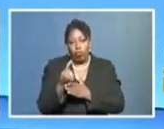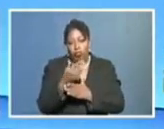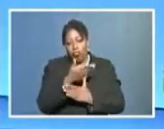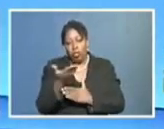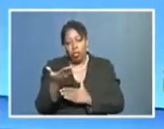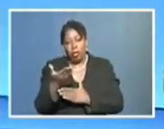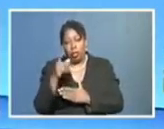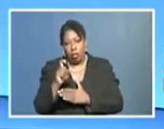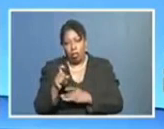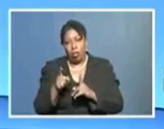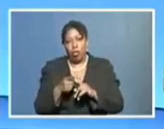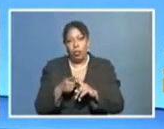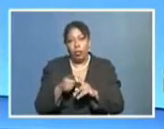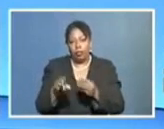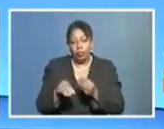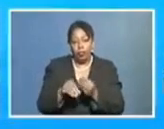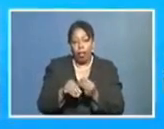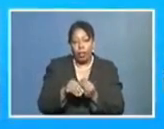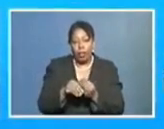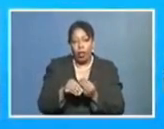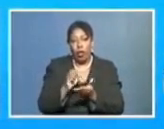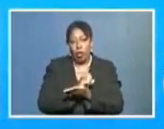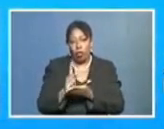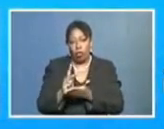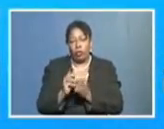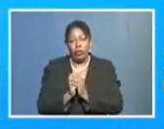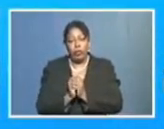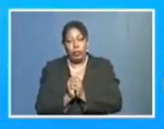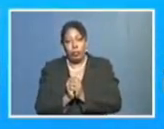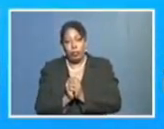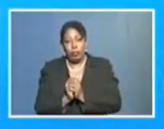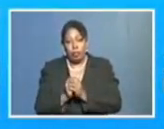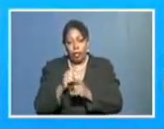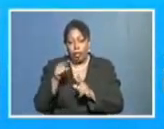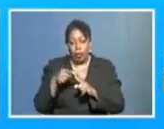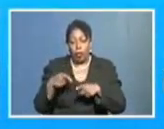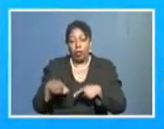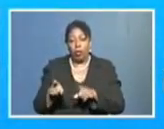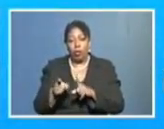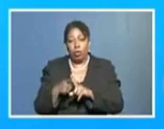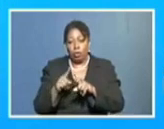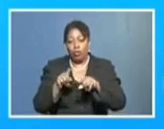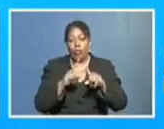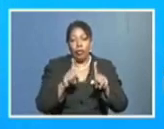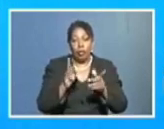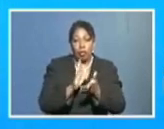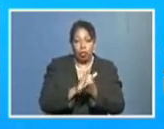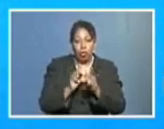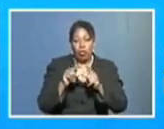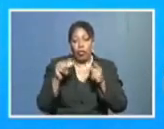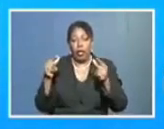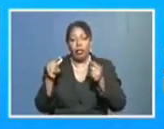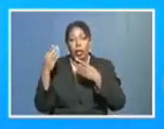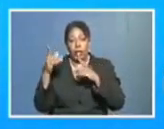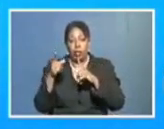details left to be ironed out. As you return to your various schools from Grand Bahama